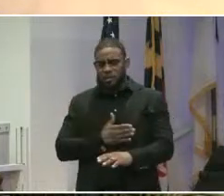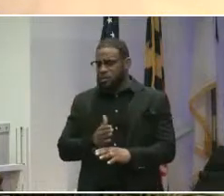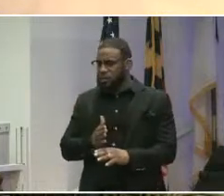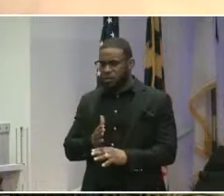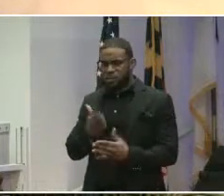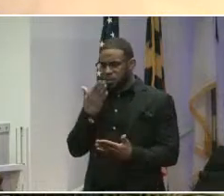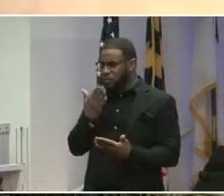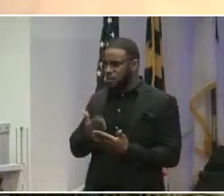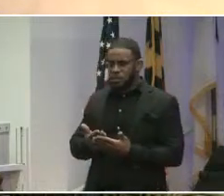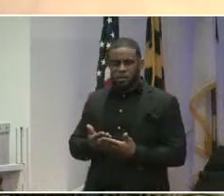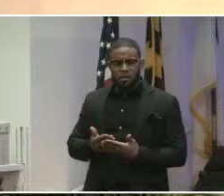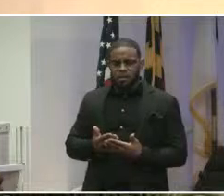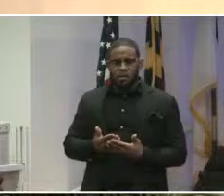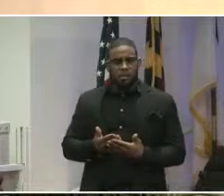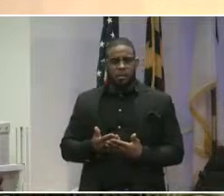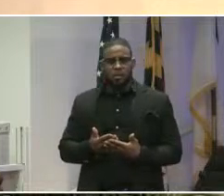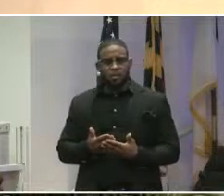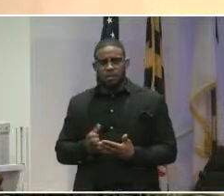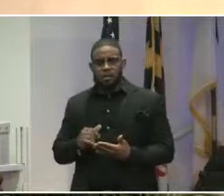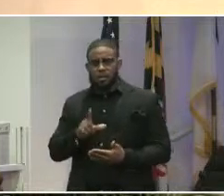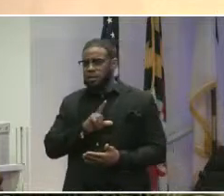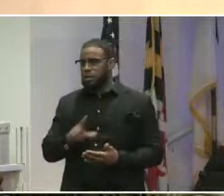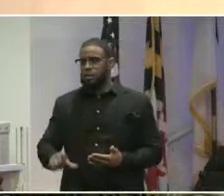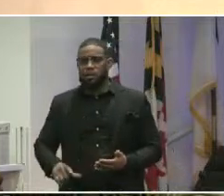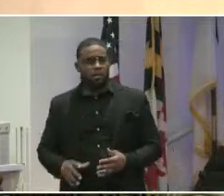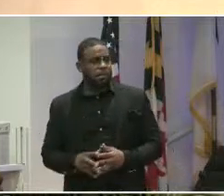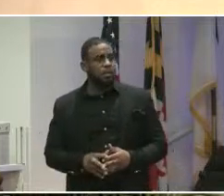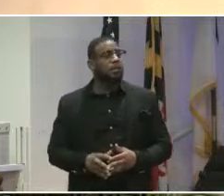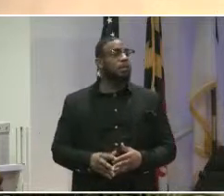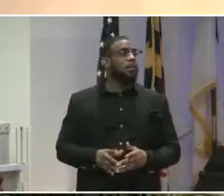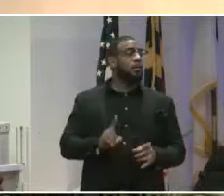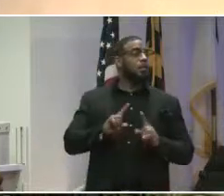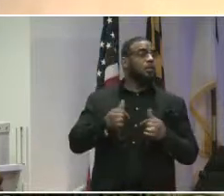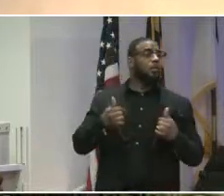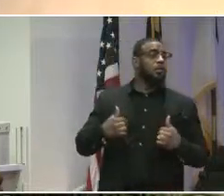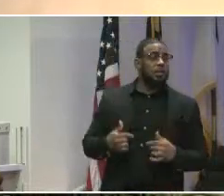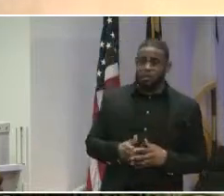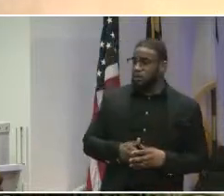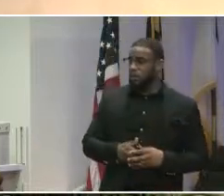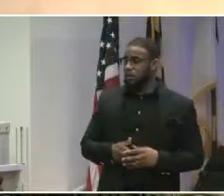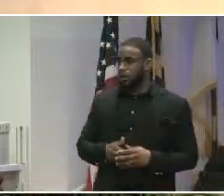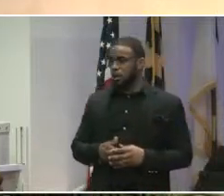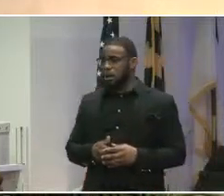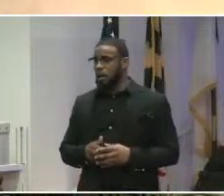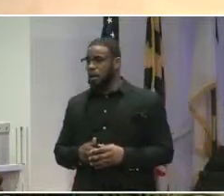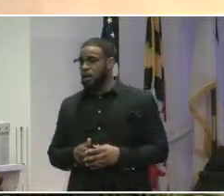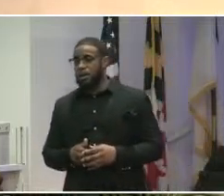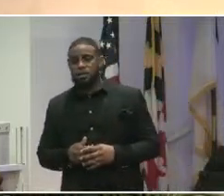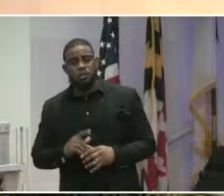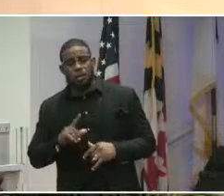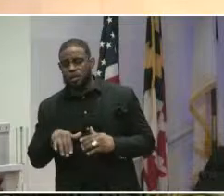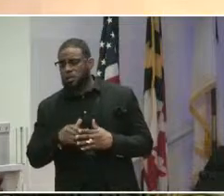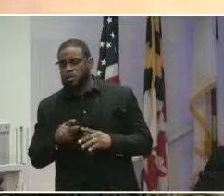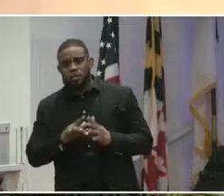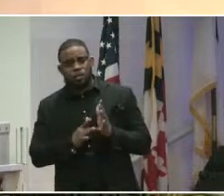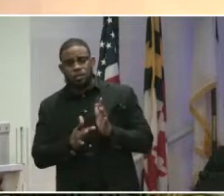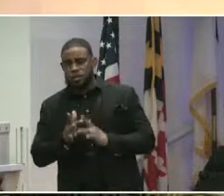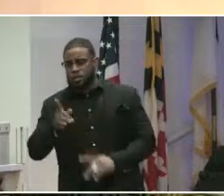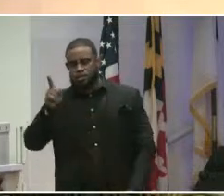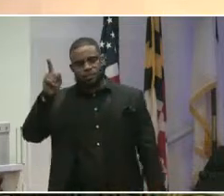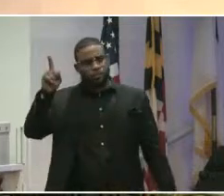of the goodness of the Lord. Talk to me, hymnist. All to